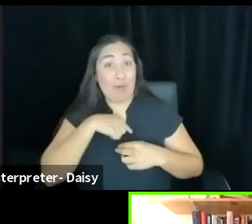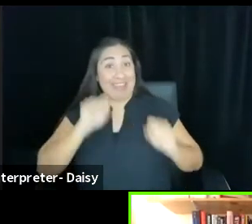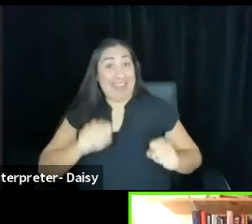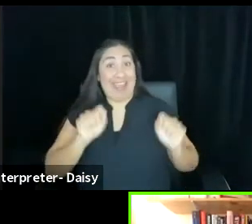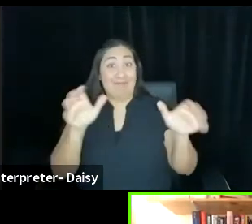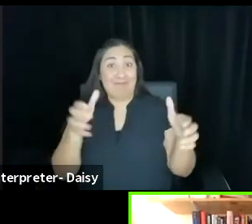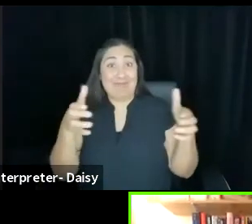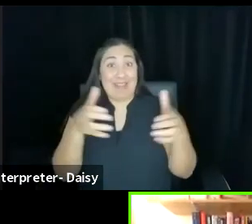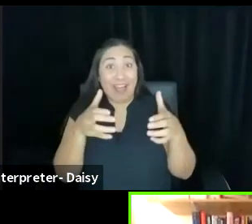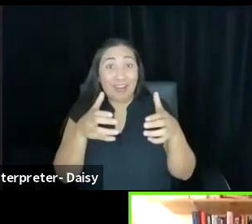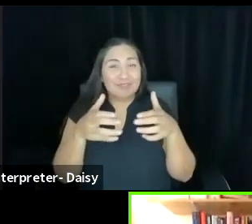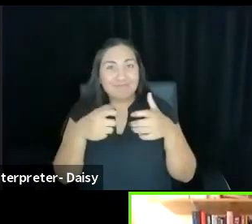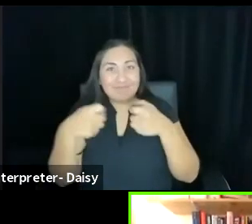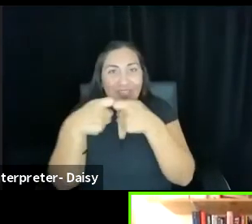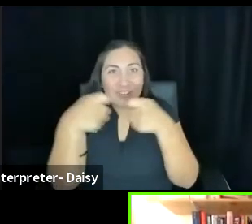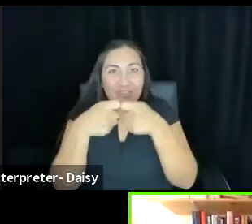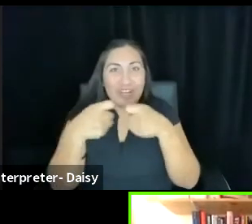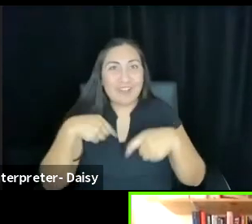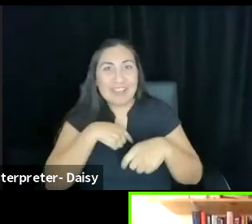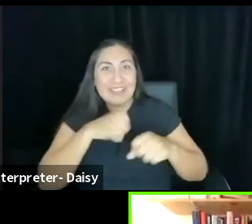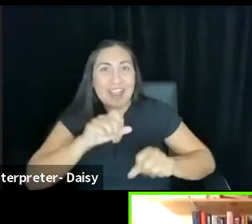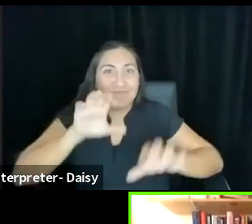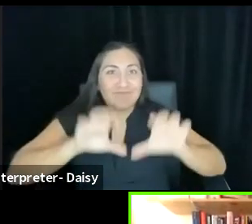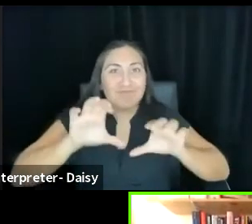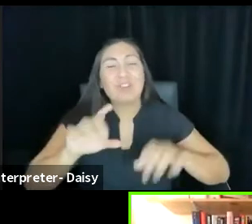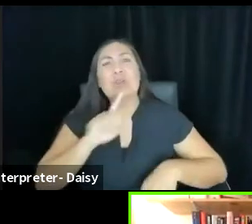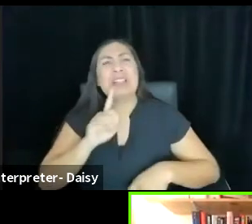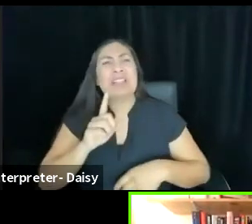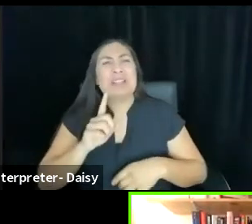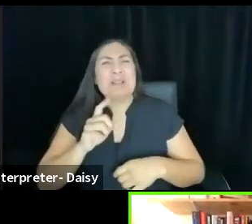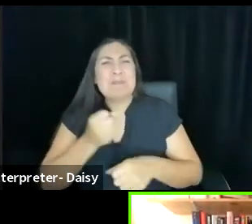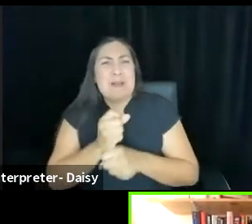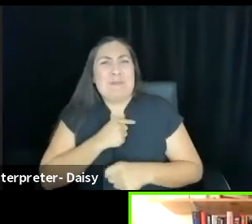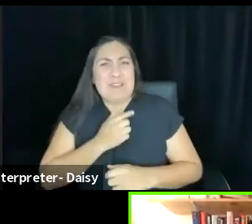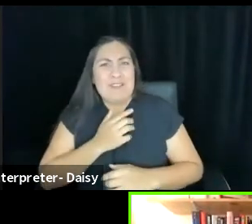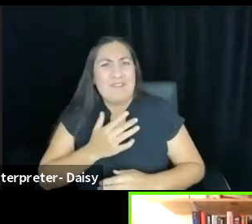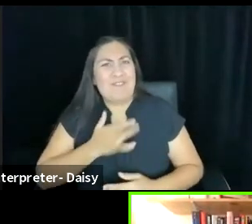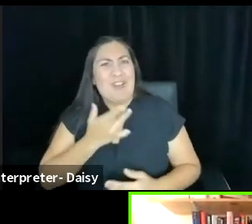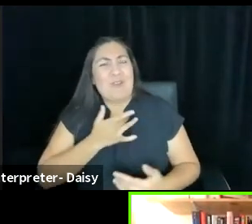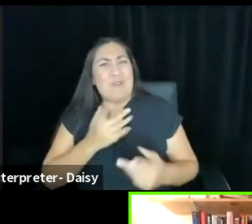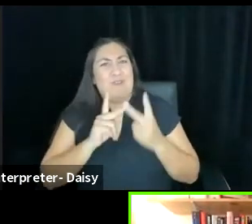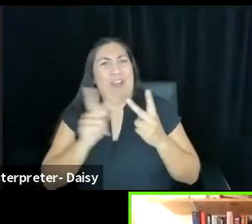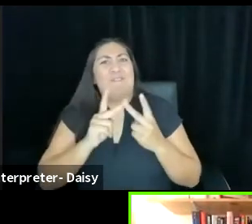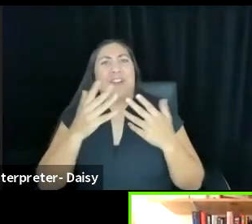feels, it fills me with gratitude. I'm very, very grateful right now.